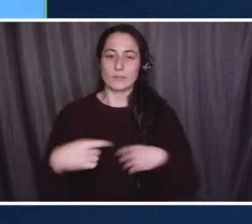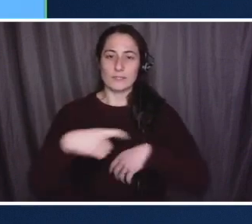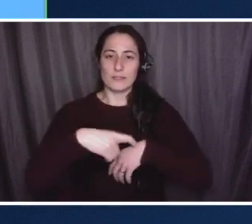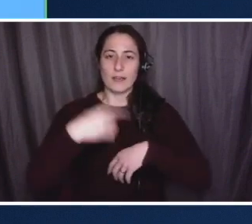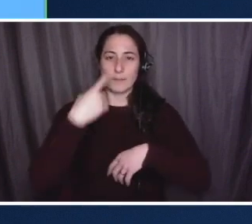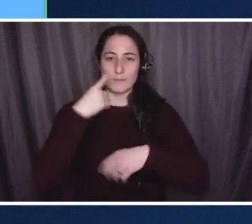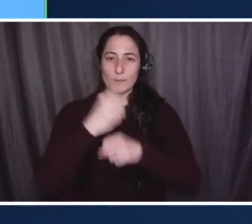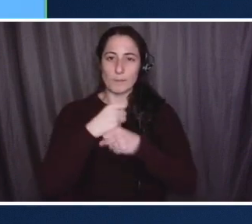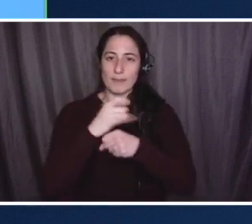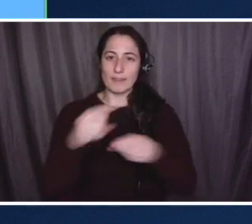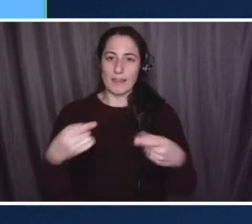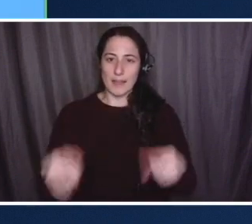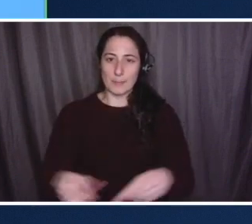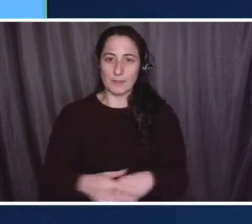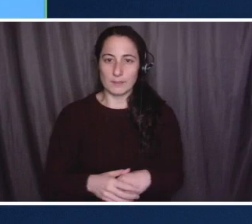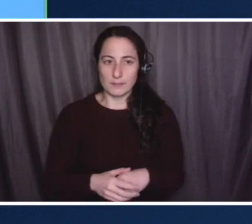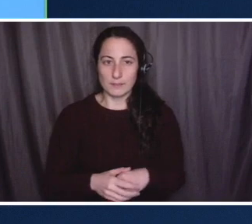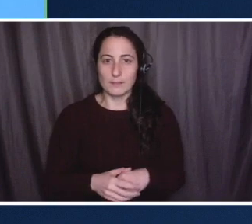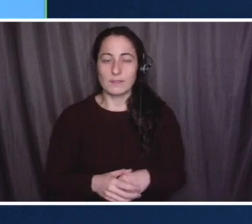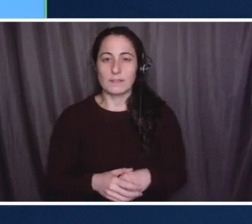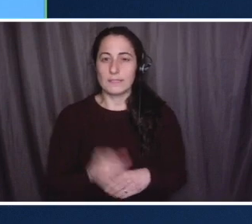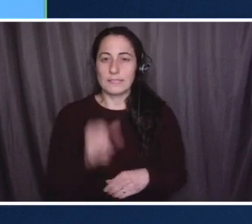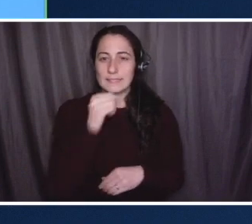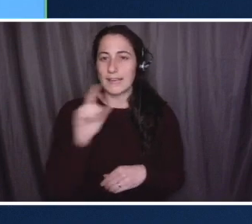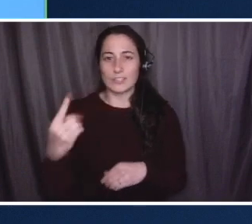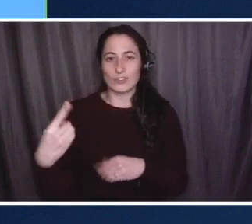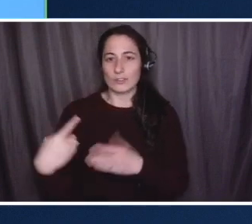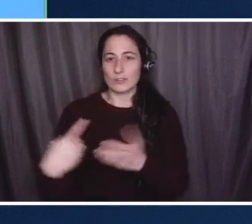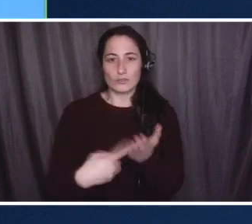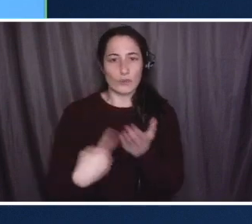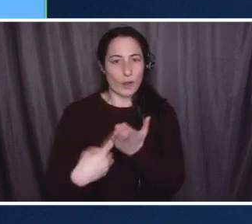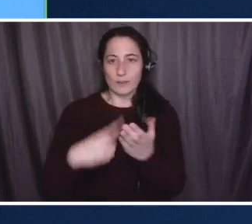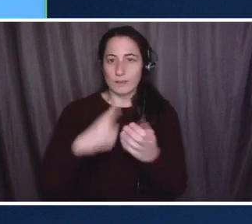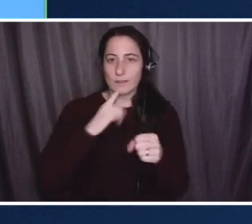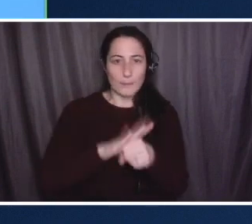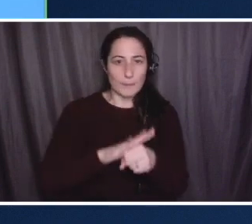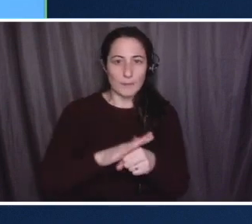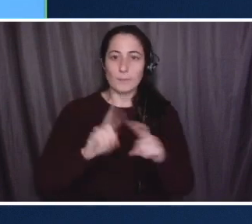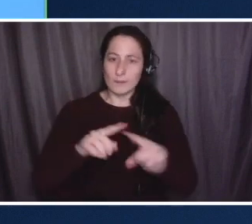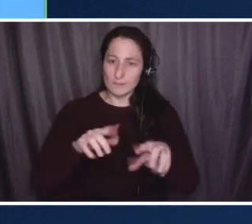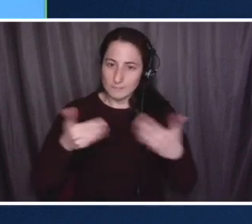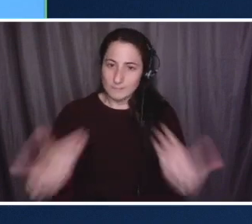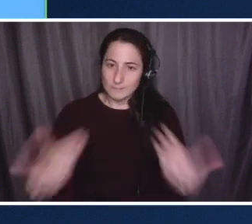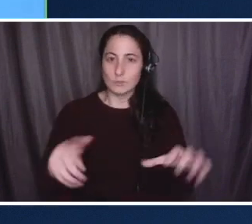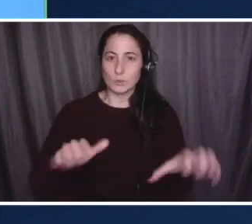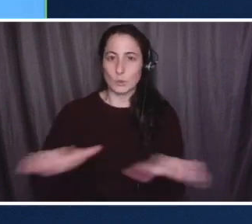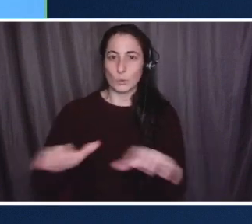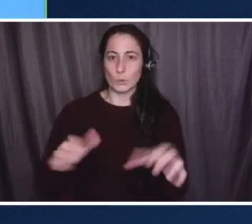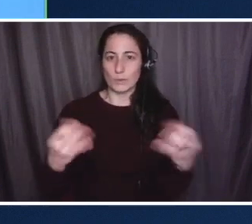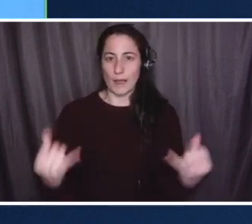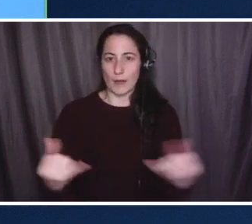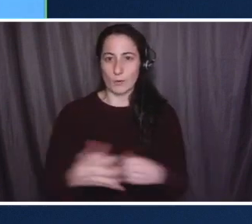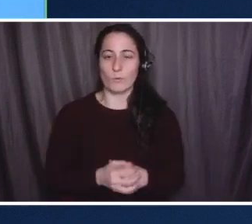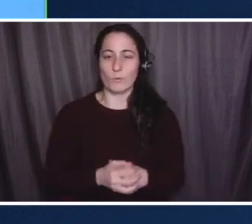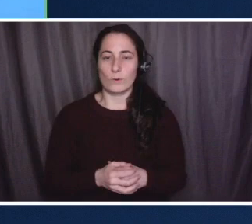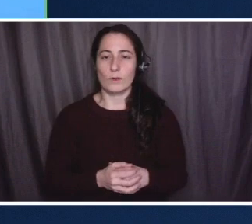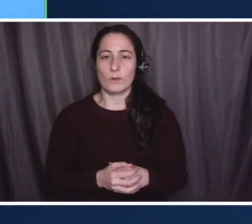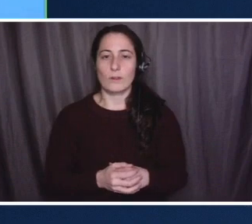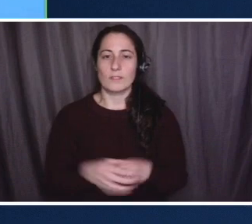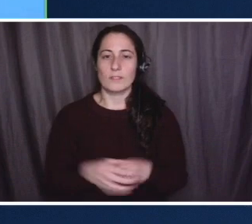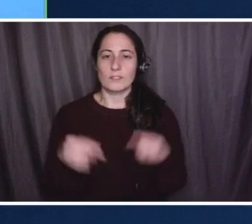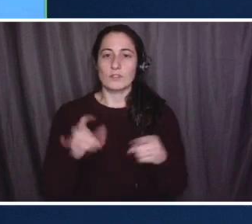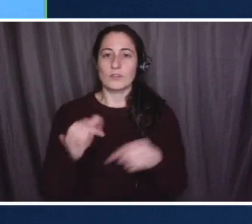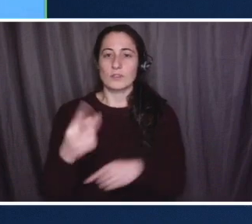happen. Beyond words and commitments, I mean, it's really time for action, because during those